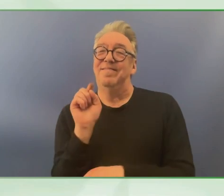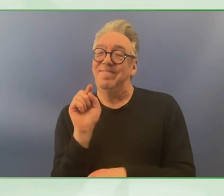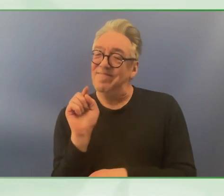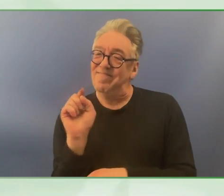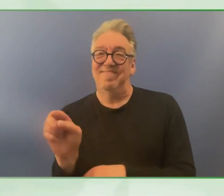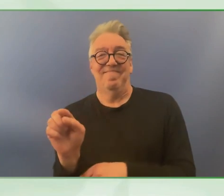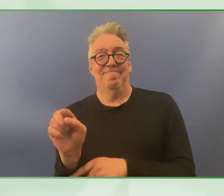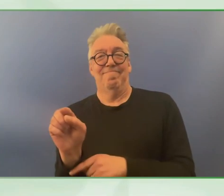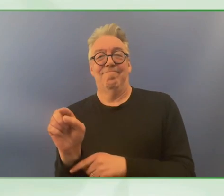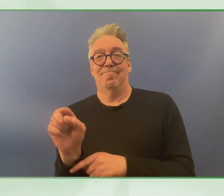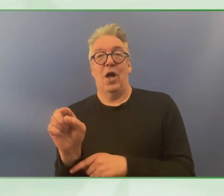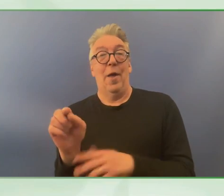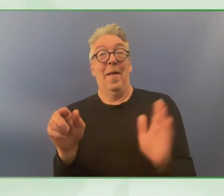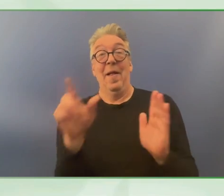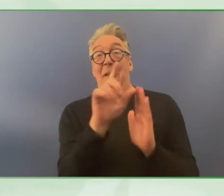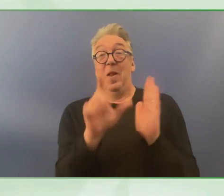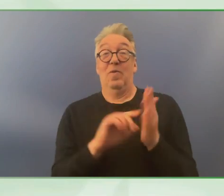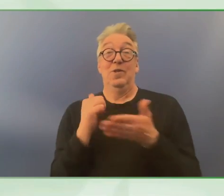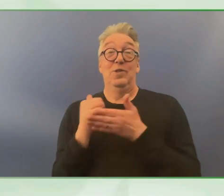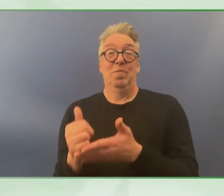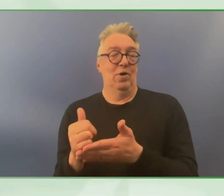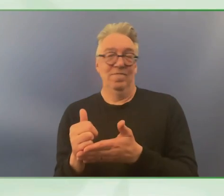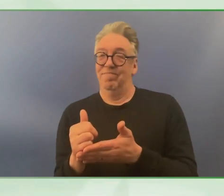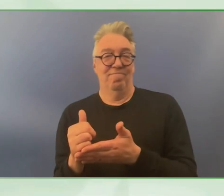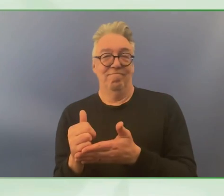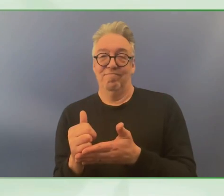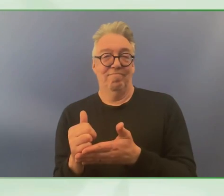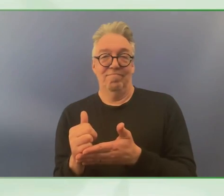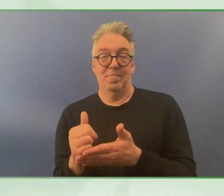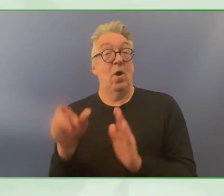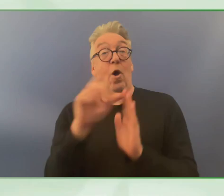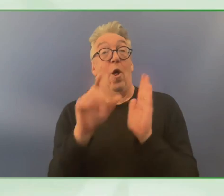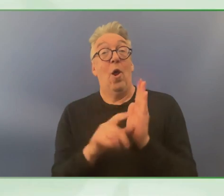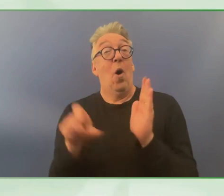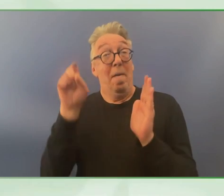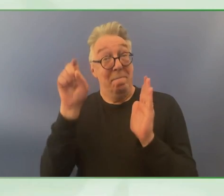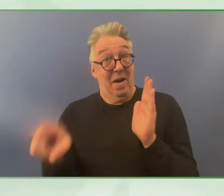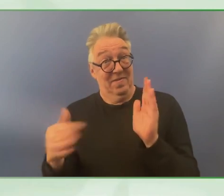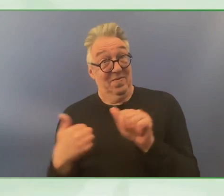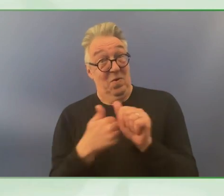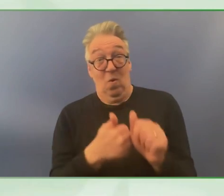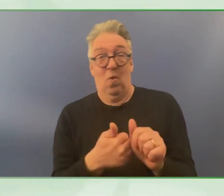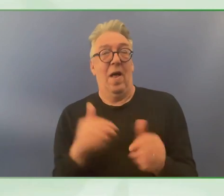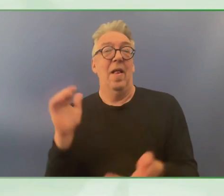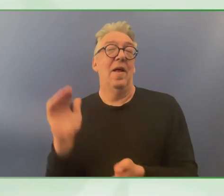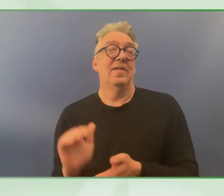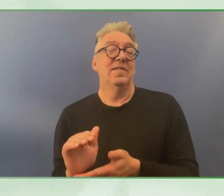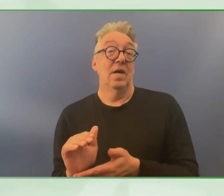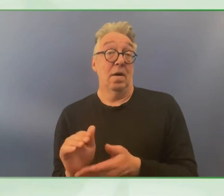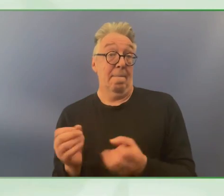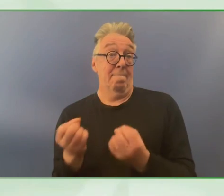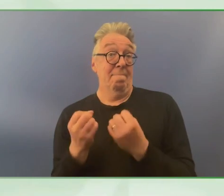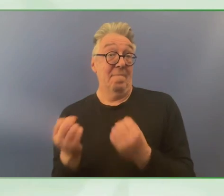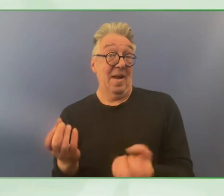same legislative requirements, or they're enacting them in a different way. So I think there's a lot of opportunity there